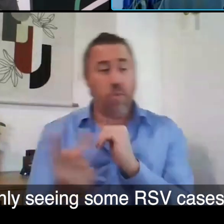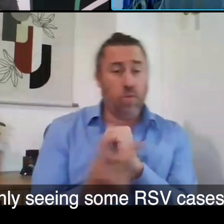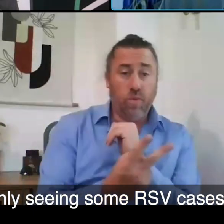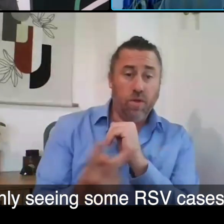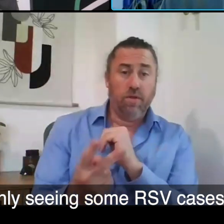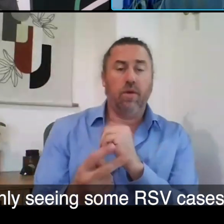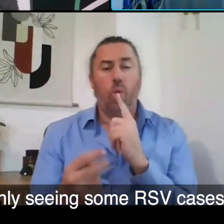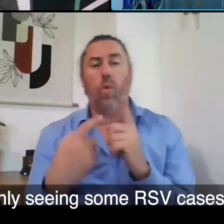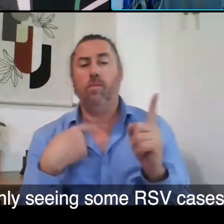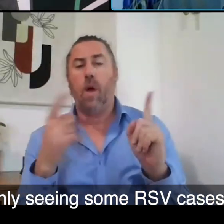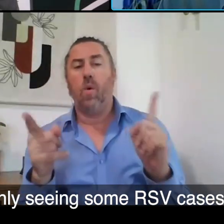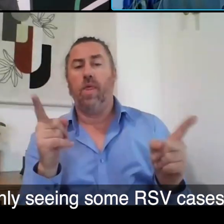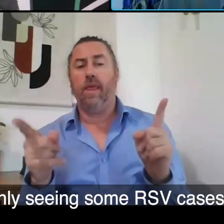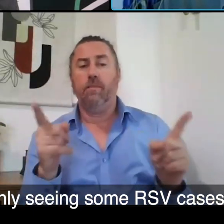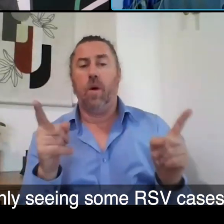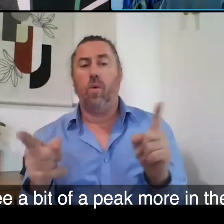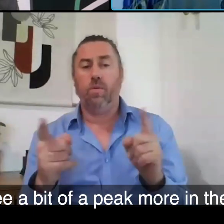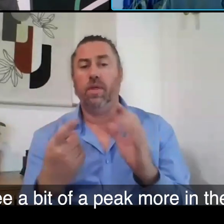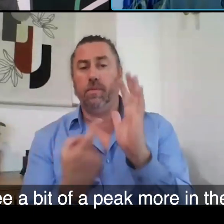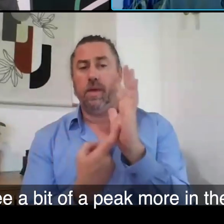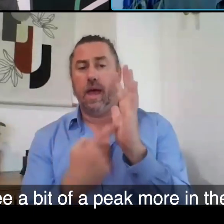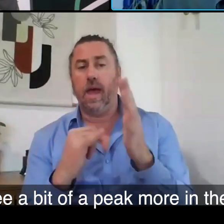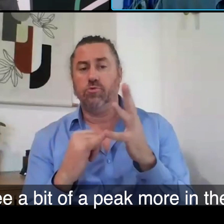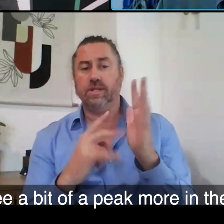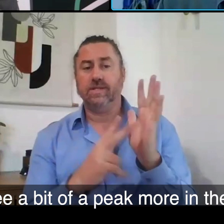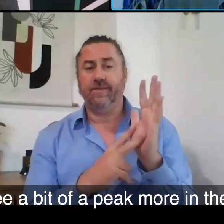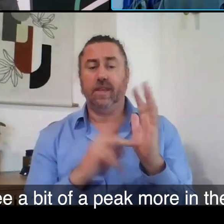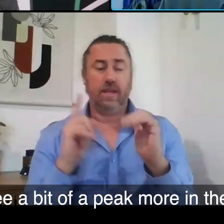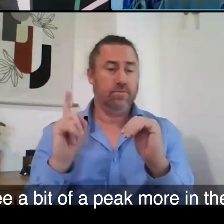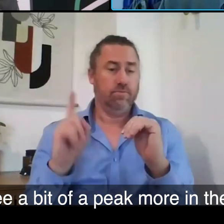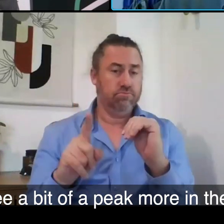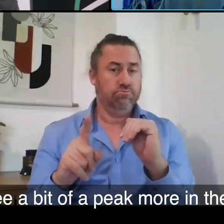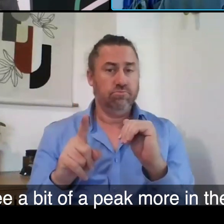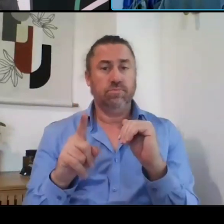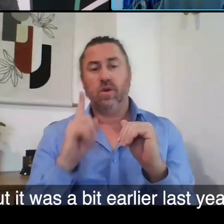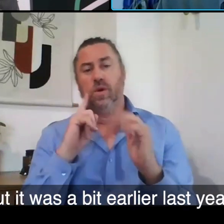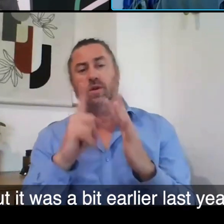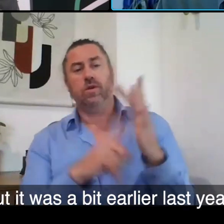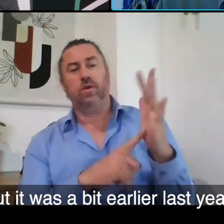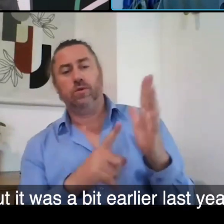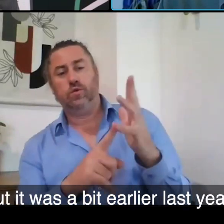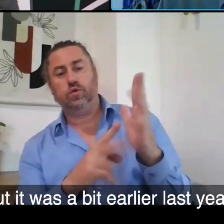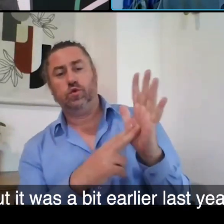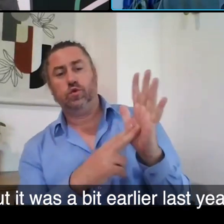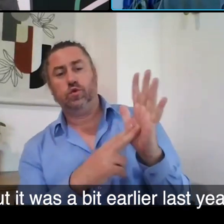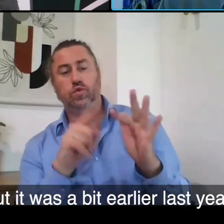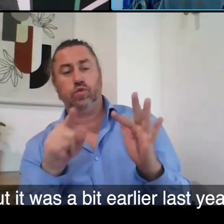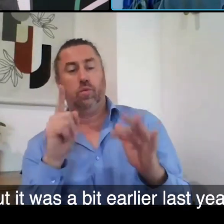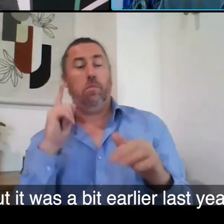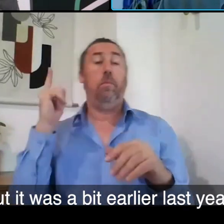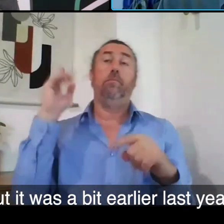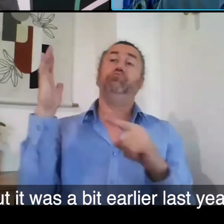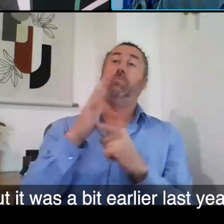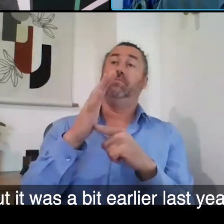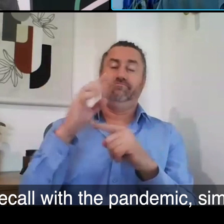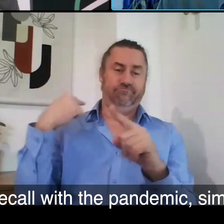some RSV cases presenting. We tend to see a bit of a peak more in the June months, but it was a bit earlier last